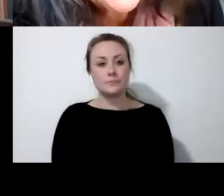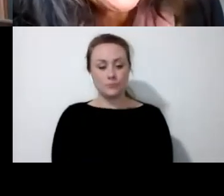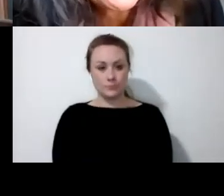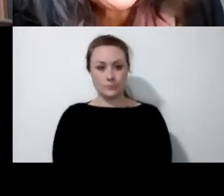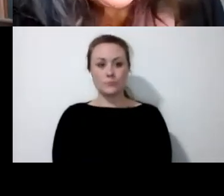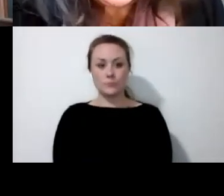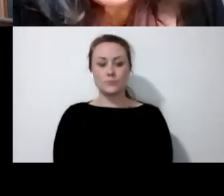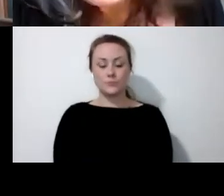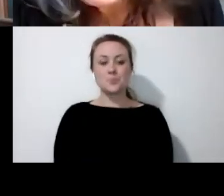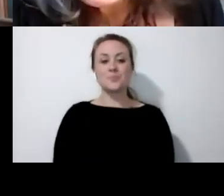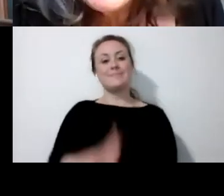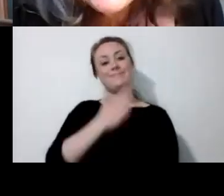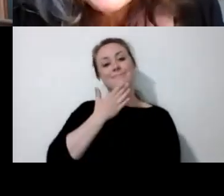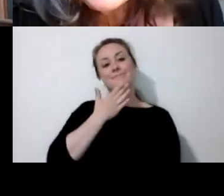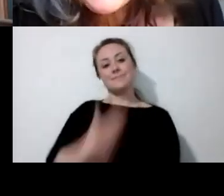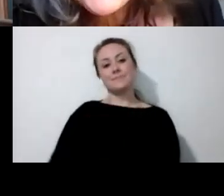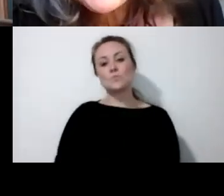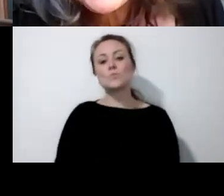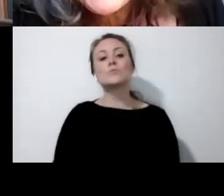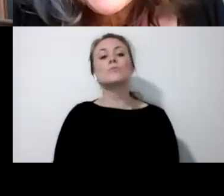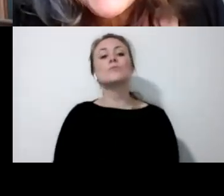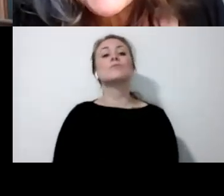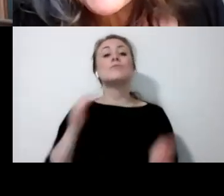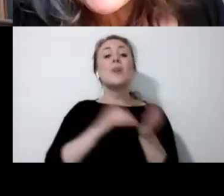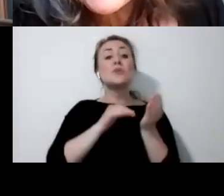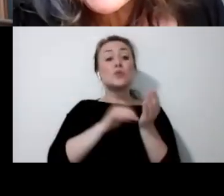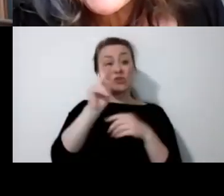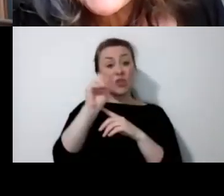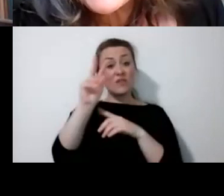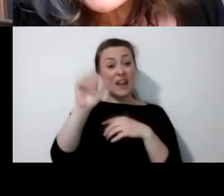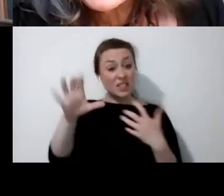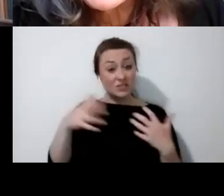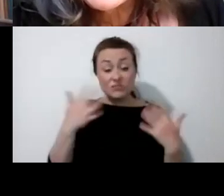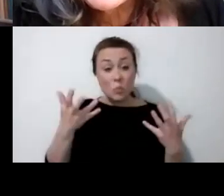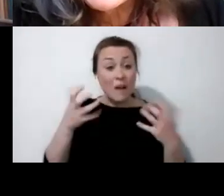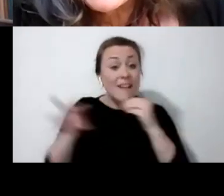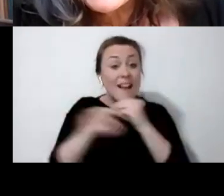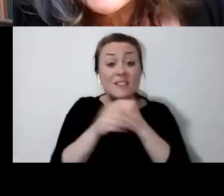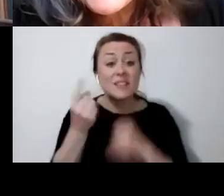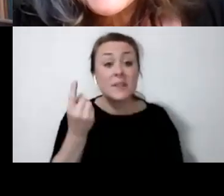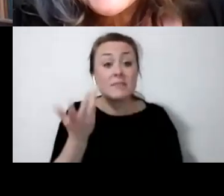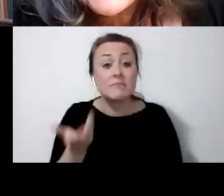Thank you. Dr. Kovac, would you like to say anything else to that?